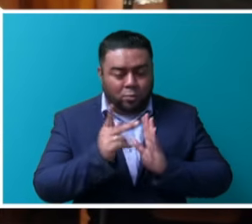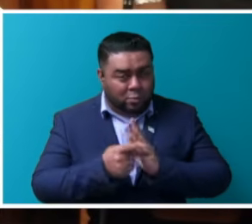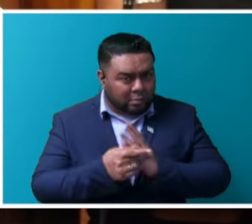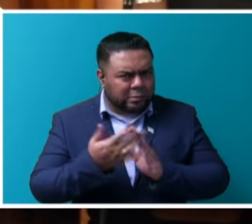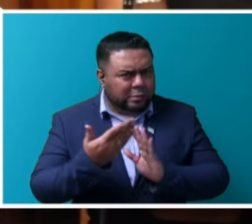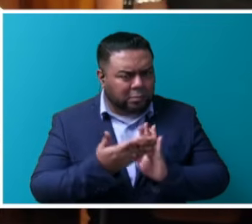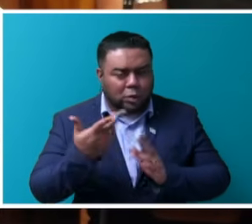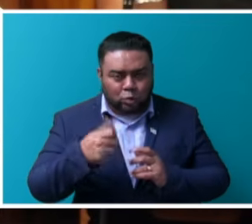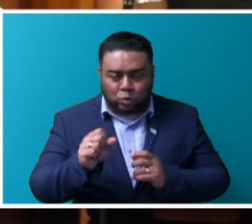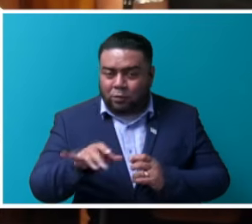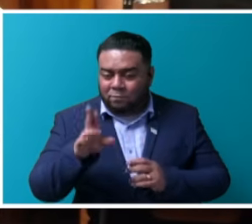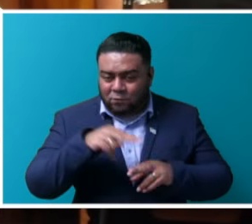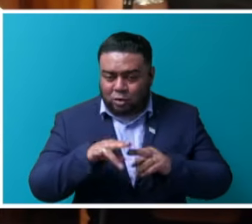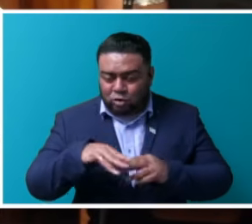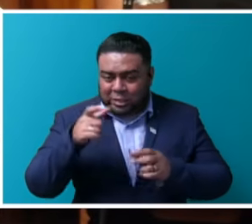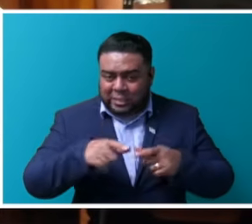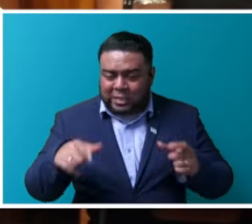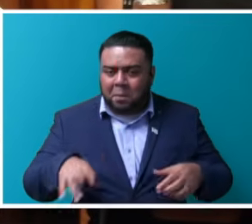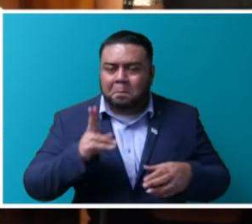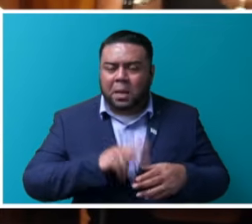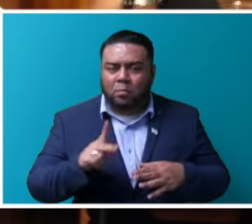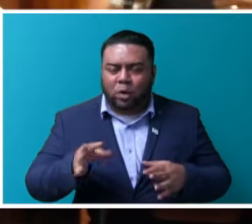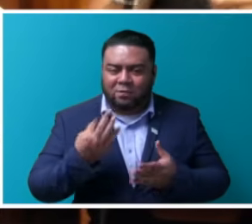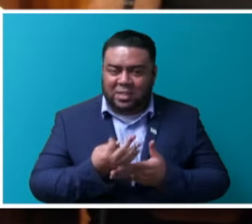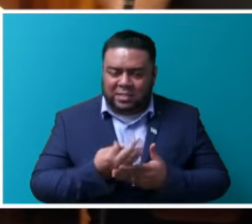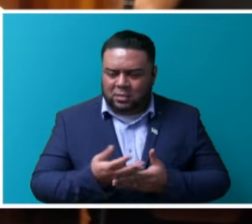acquisition of Fijian citizenship and passport fees from the current